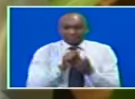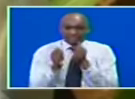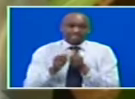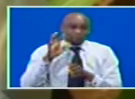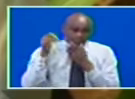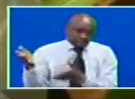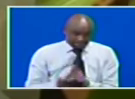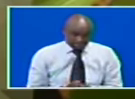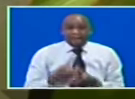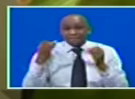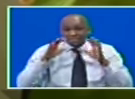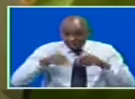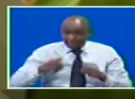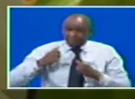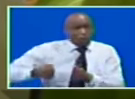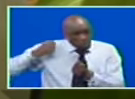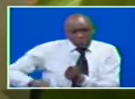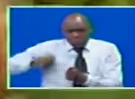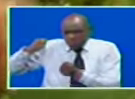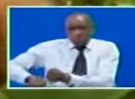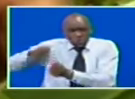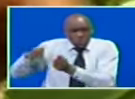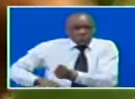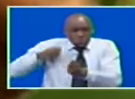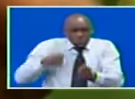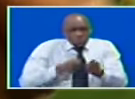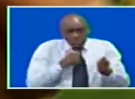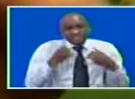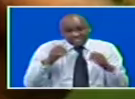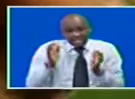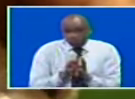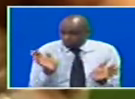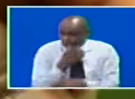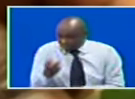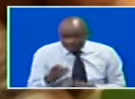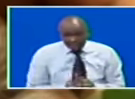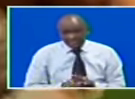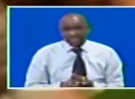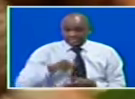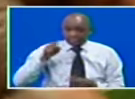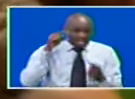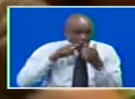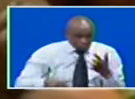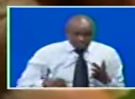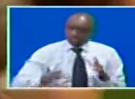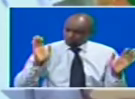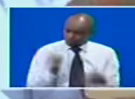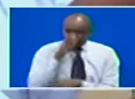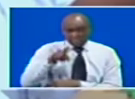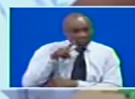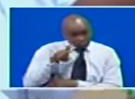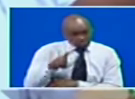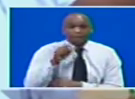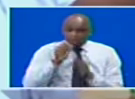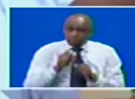Some farmers are spraying their crops with pesticides as part of trials in a campaign aimed at stopping the pest that